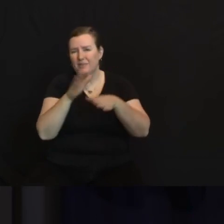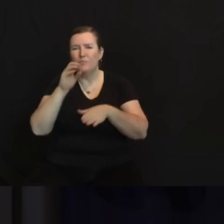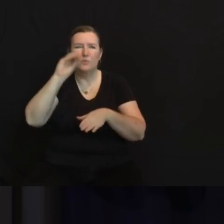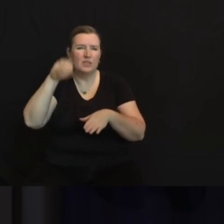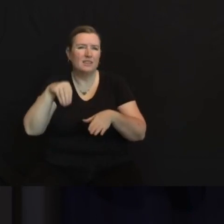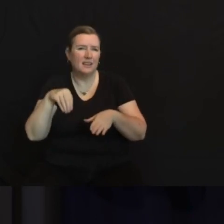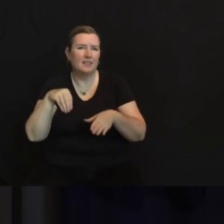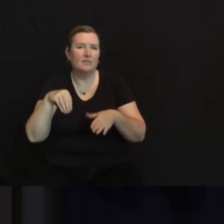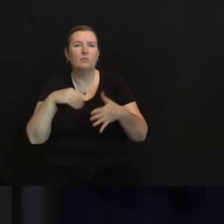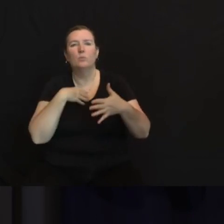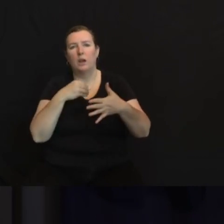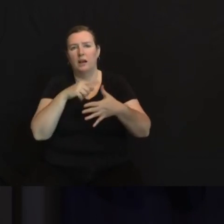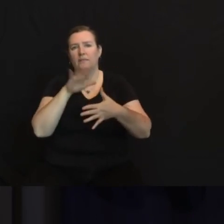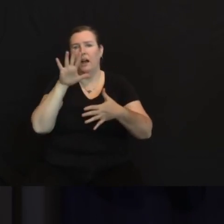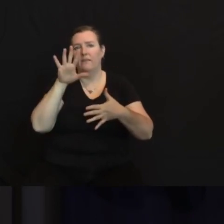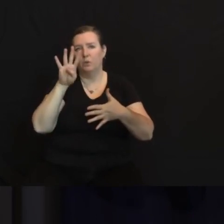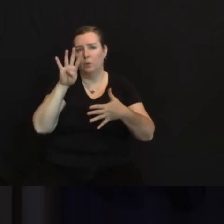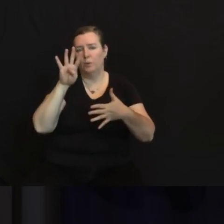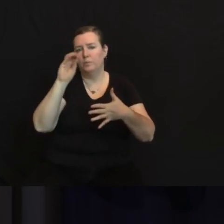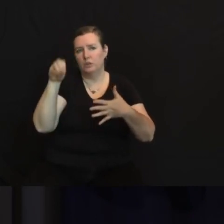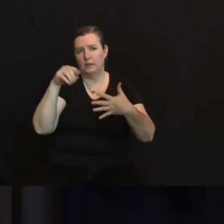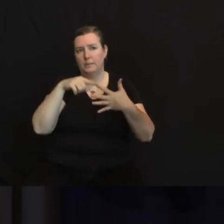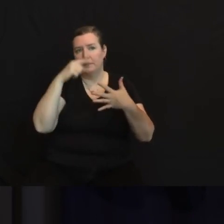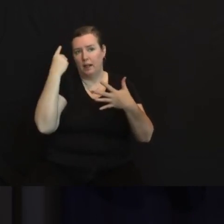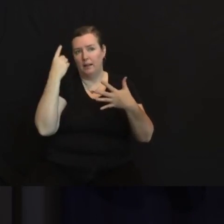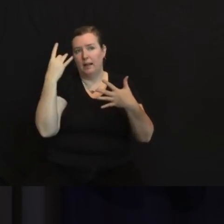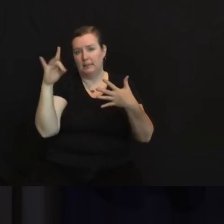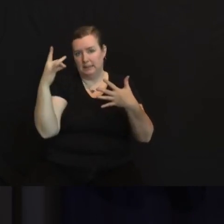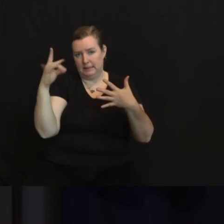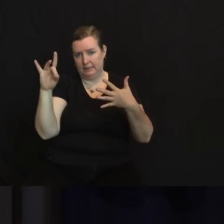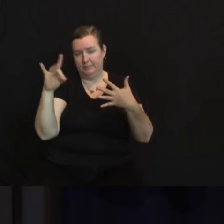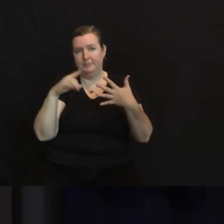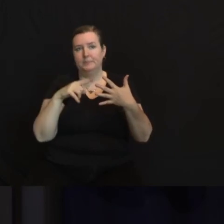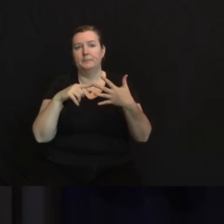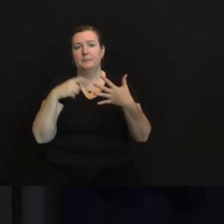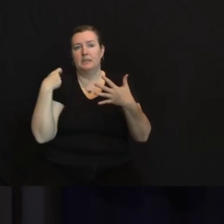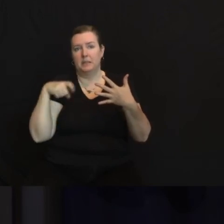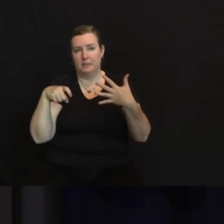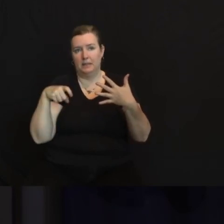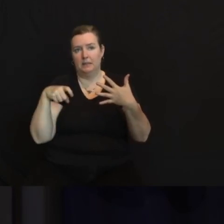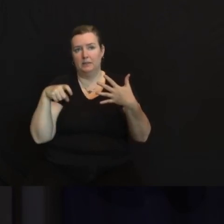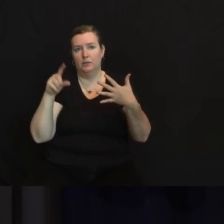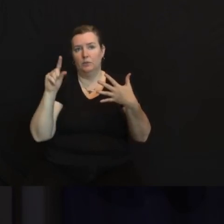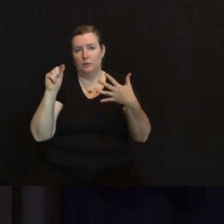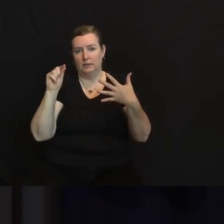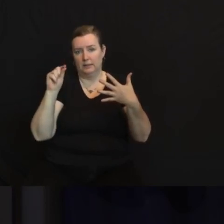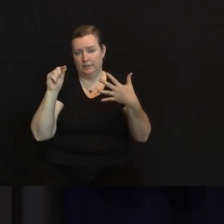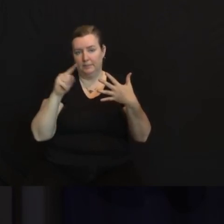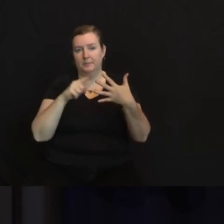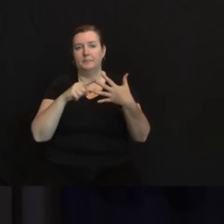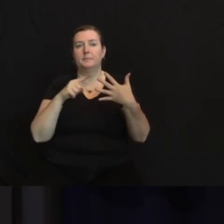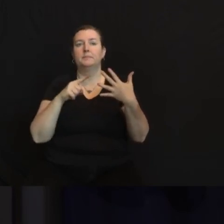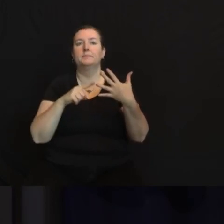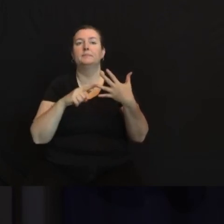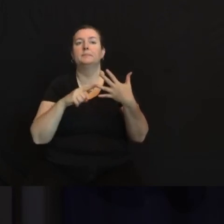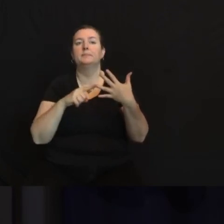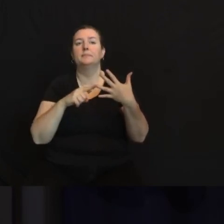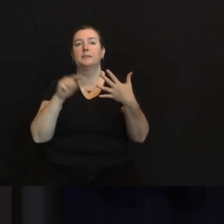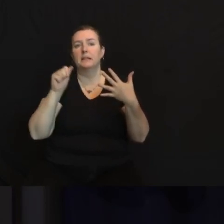white 54.2, black 18.2, Hispanic 20.2,